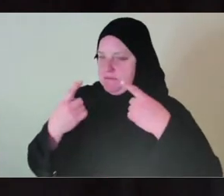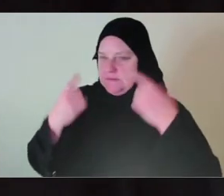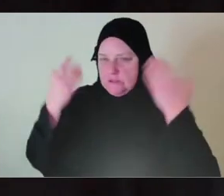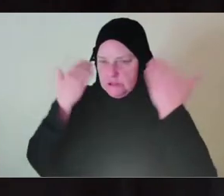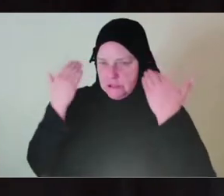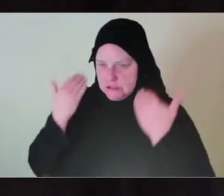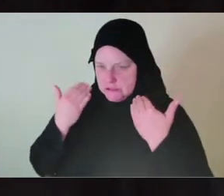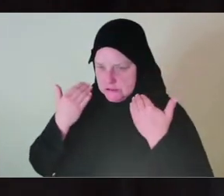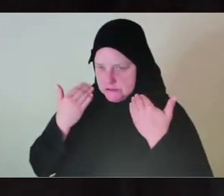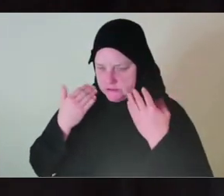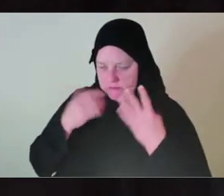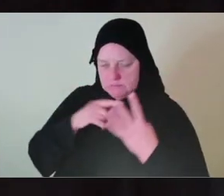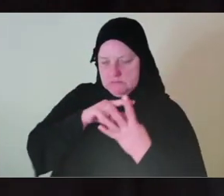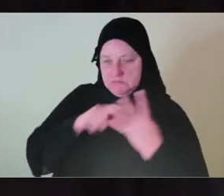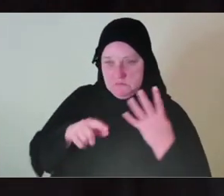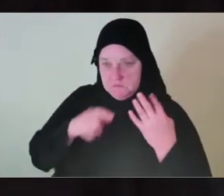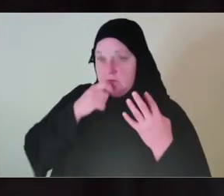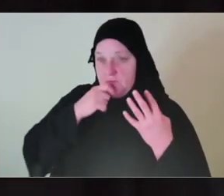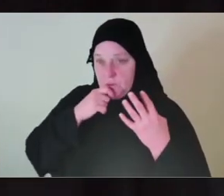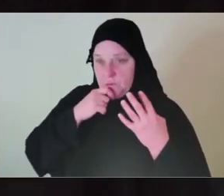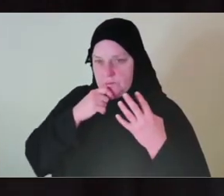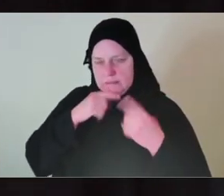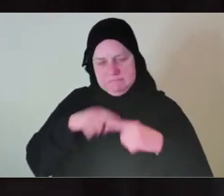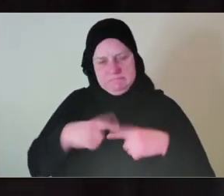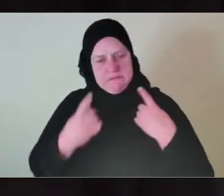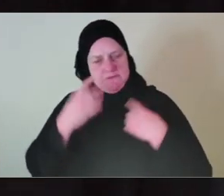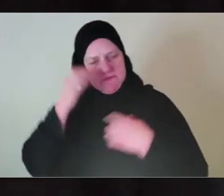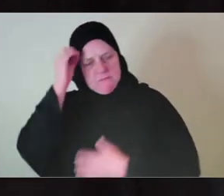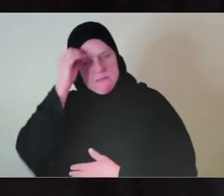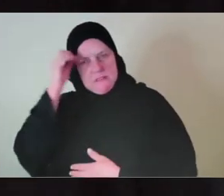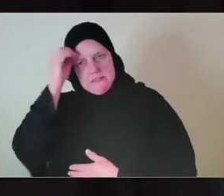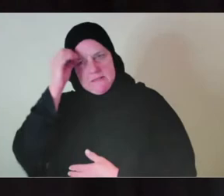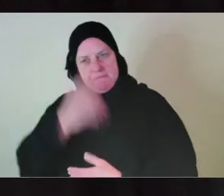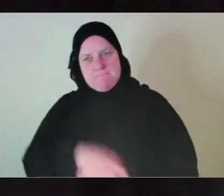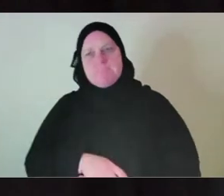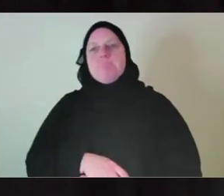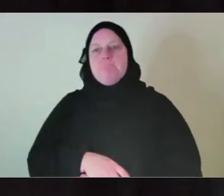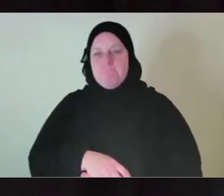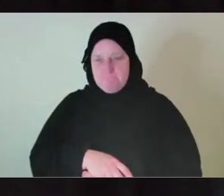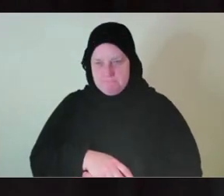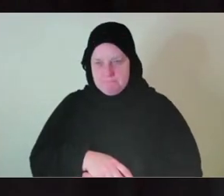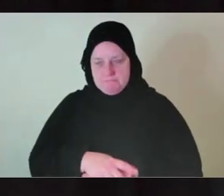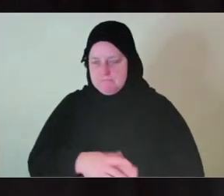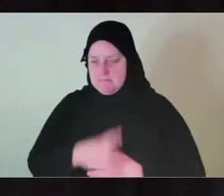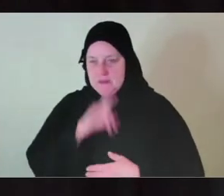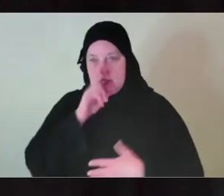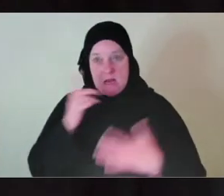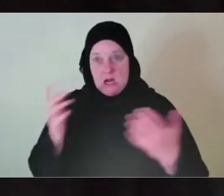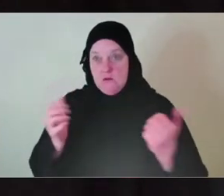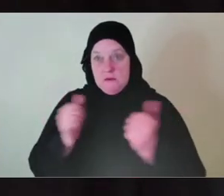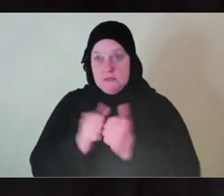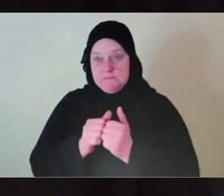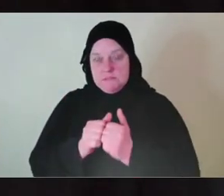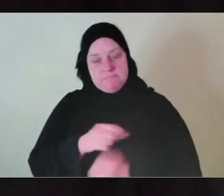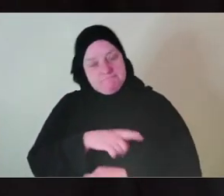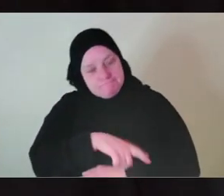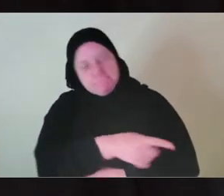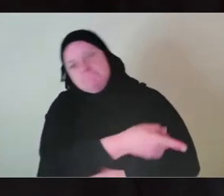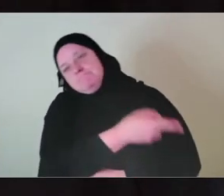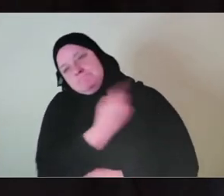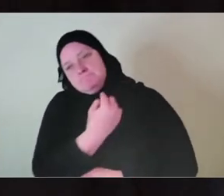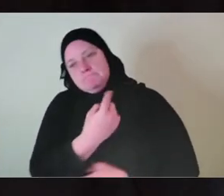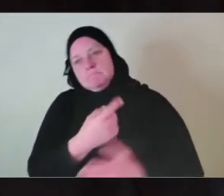tyrant caliph Mu'tasim. So they called for Imam al-Jawad alayhi salam. And the